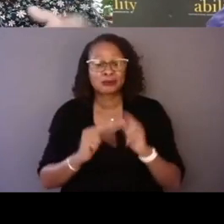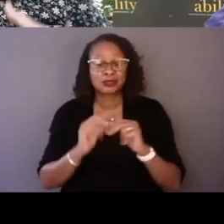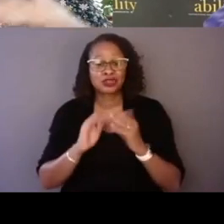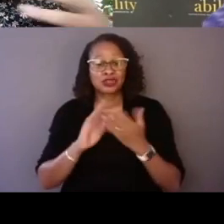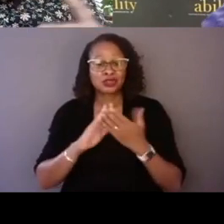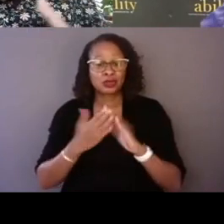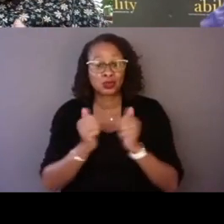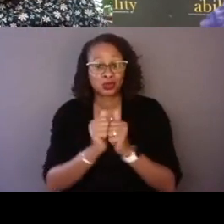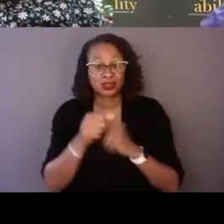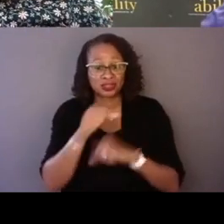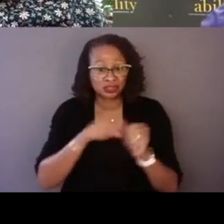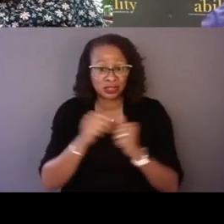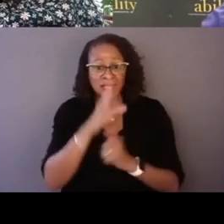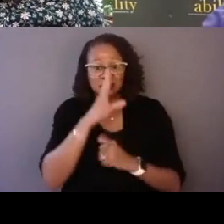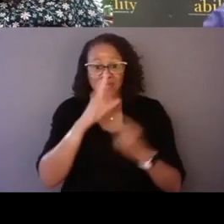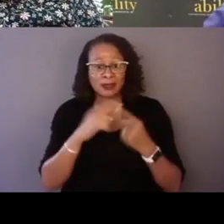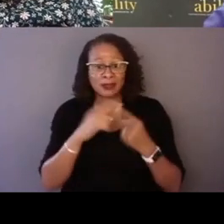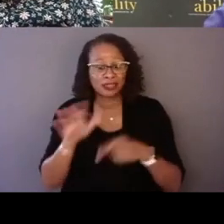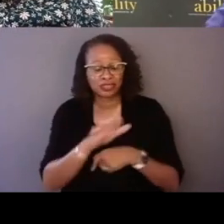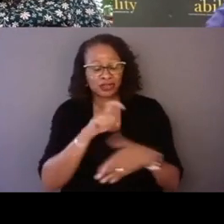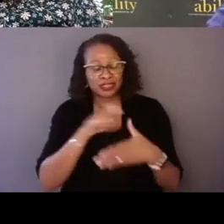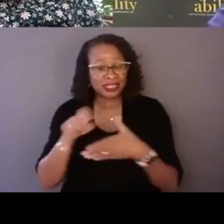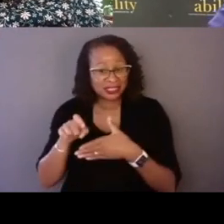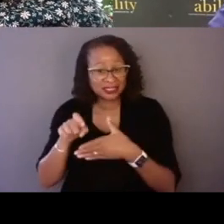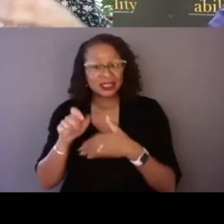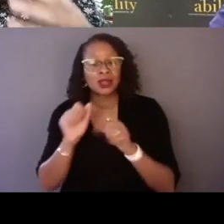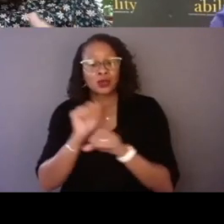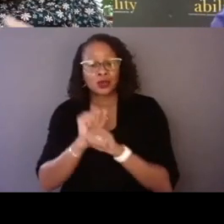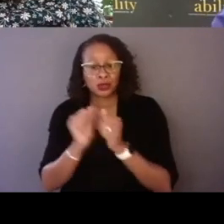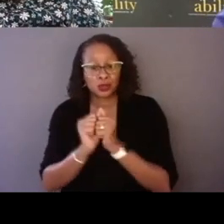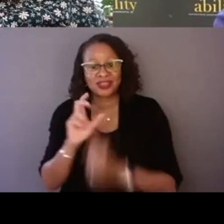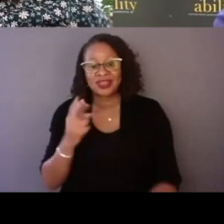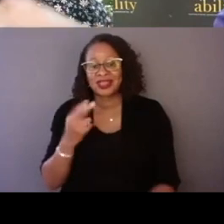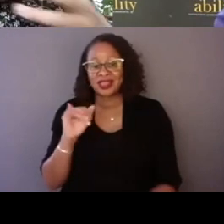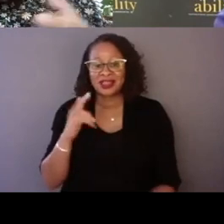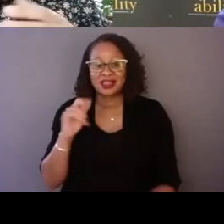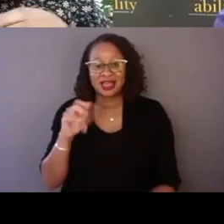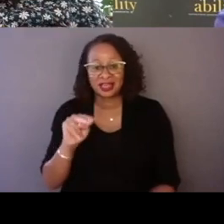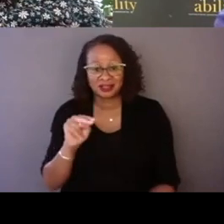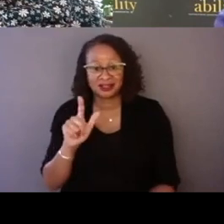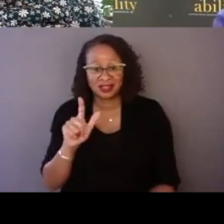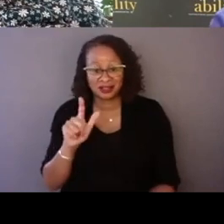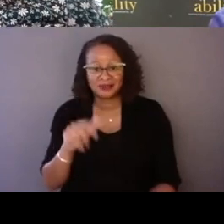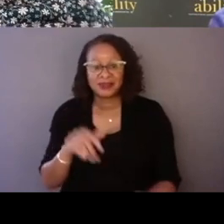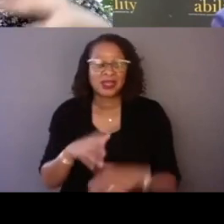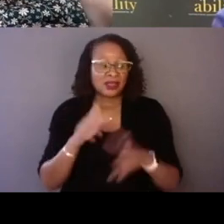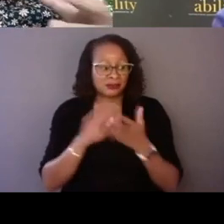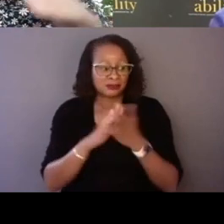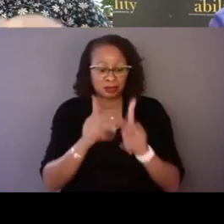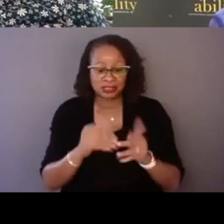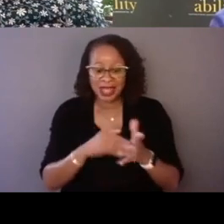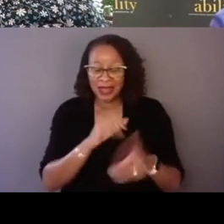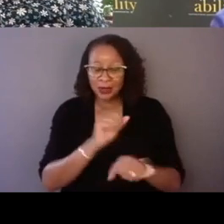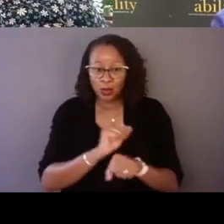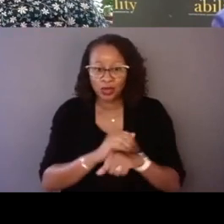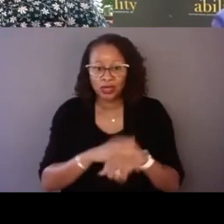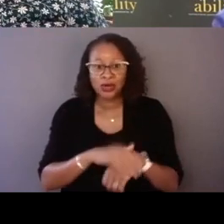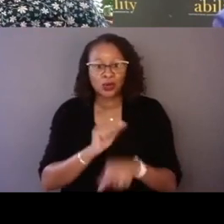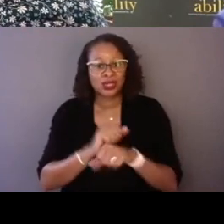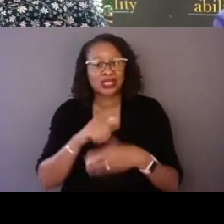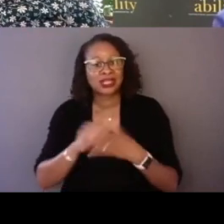what needs they have. Working with Hillel, working at Hillel, being a person at work, working in community with